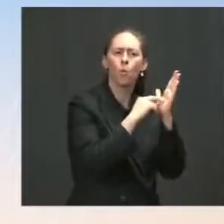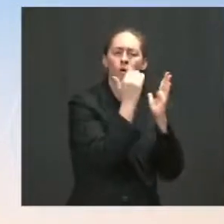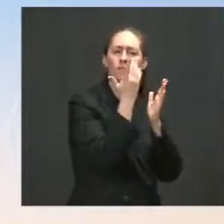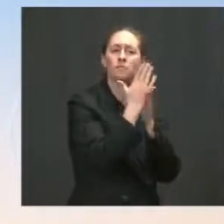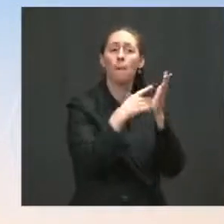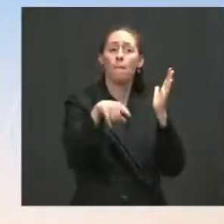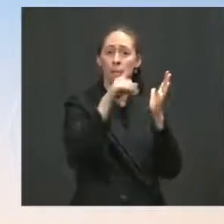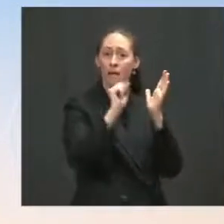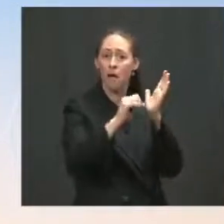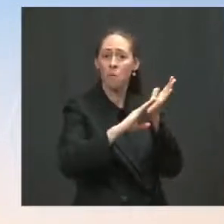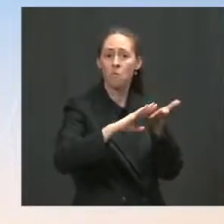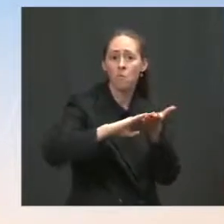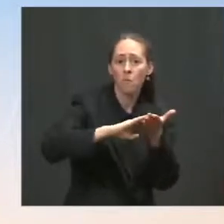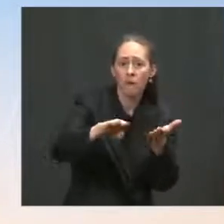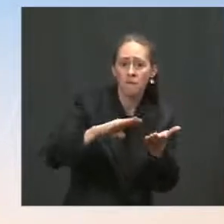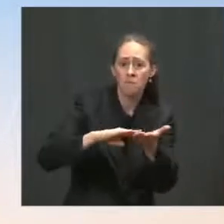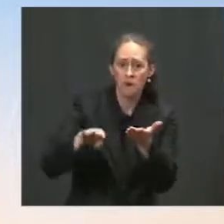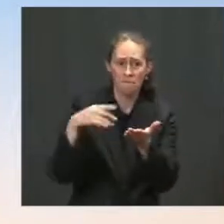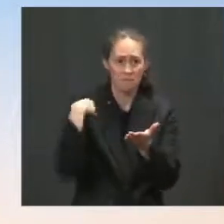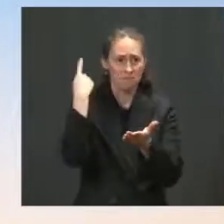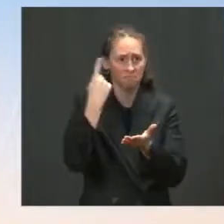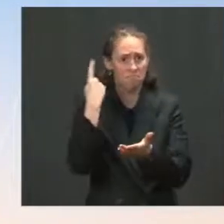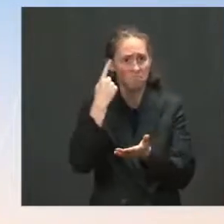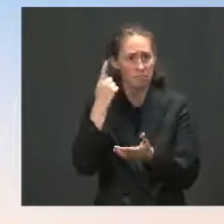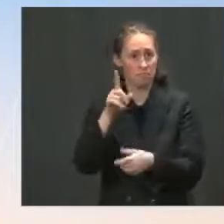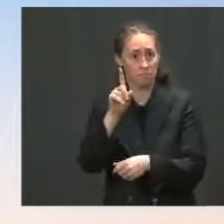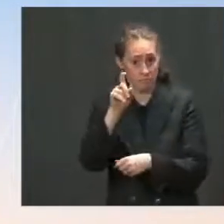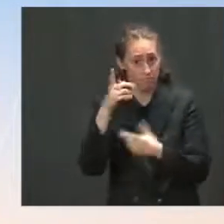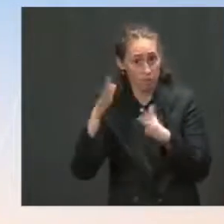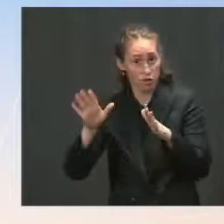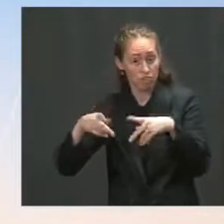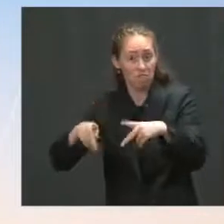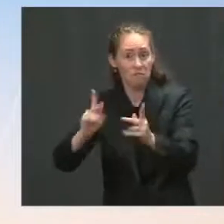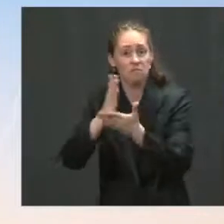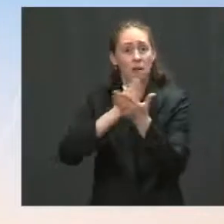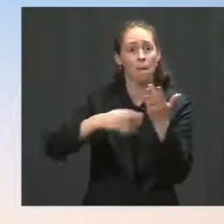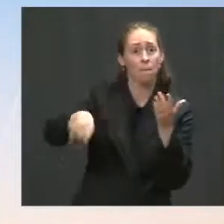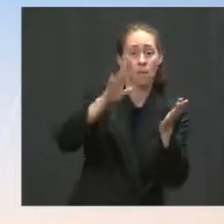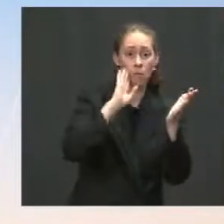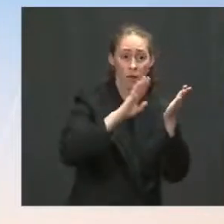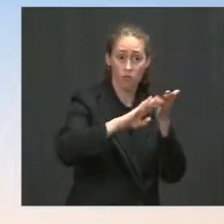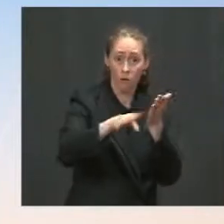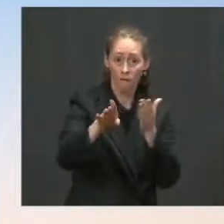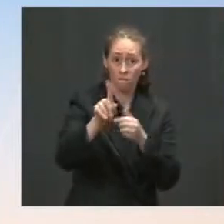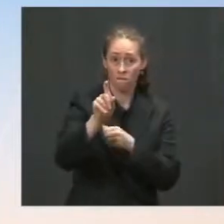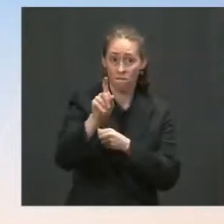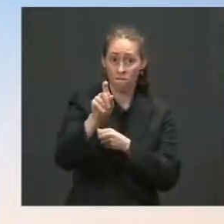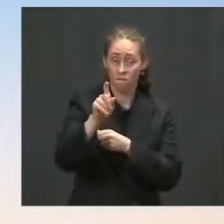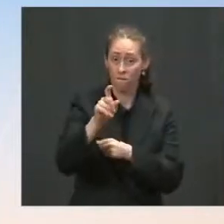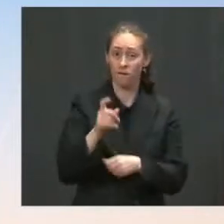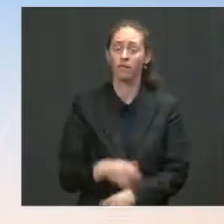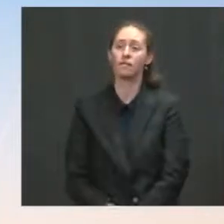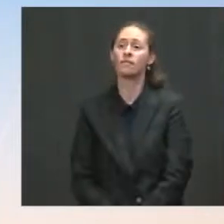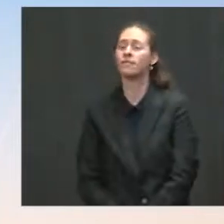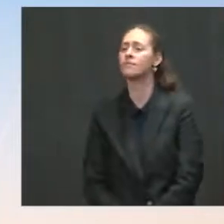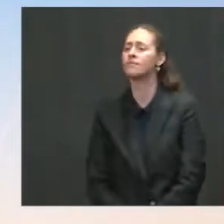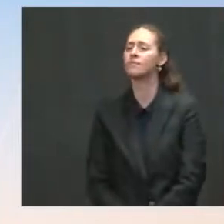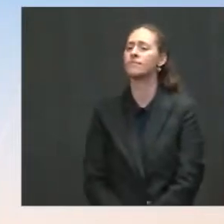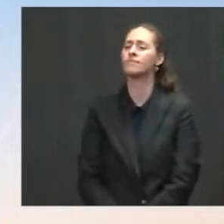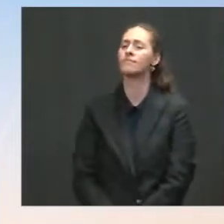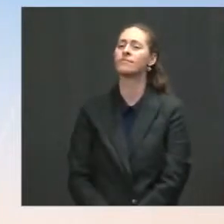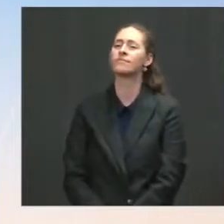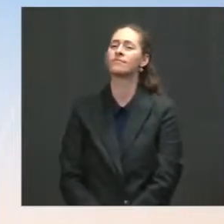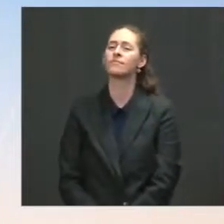vaccines mandatory. Has he granted that waiver yet? And if not, does he plan to do so? Well, the president's looking for a recommendation from the Secretary